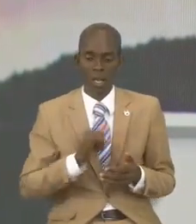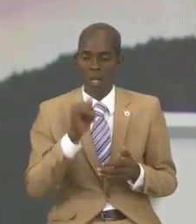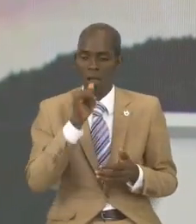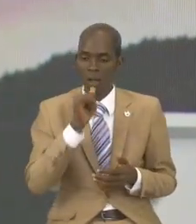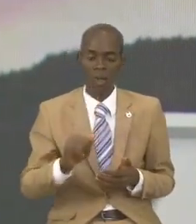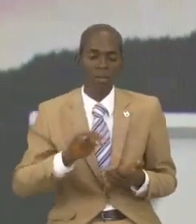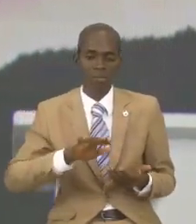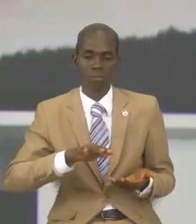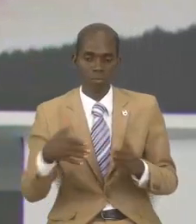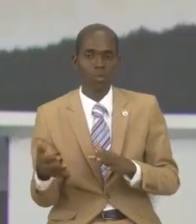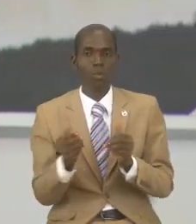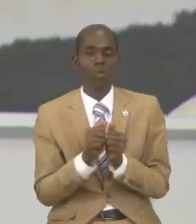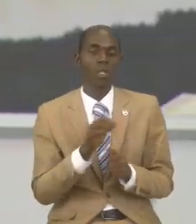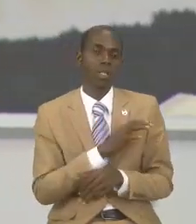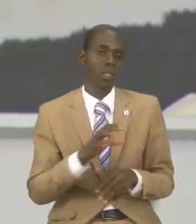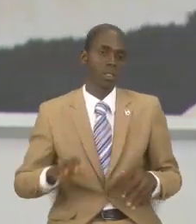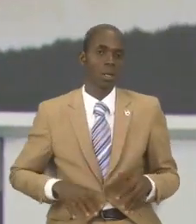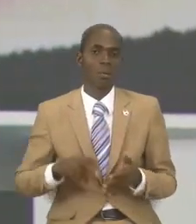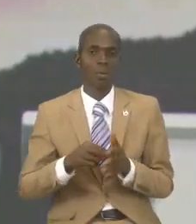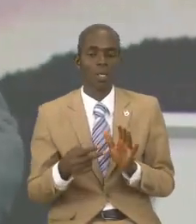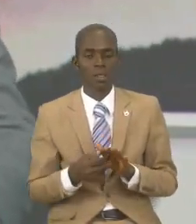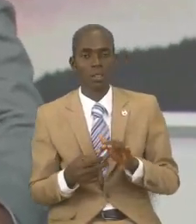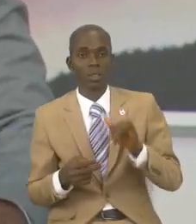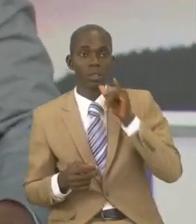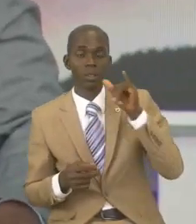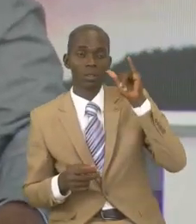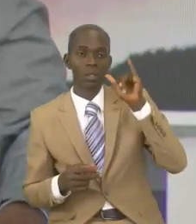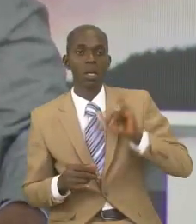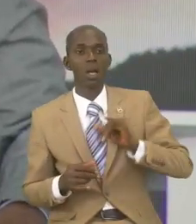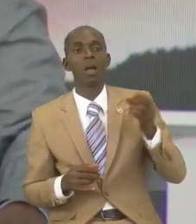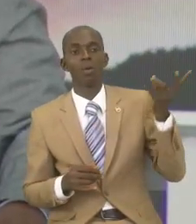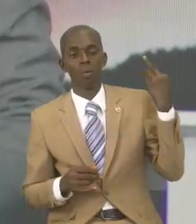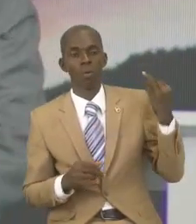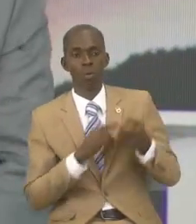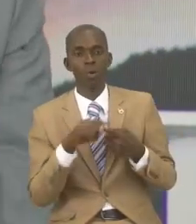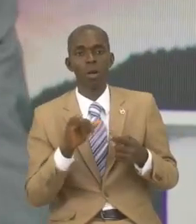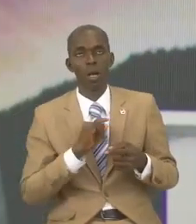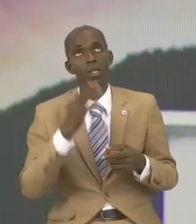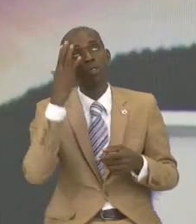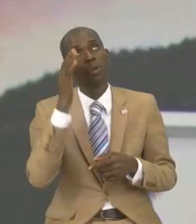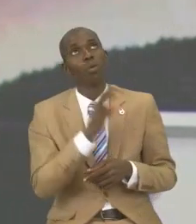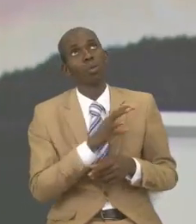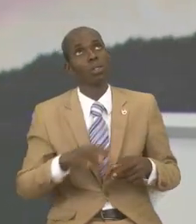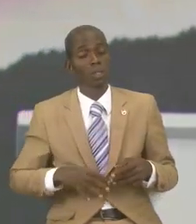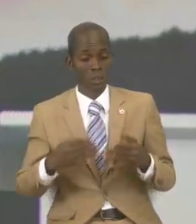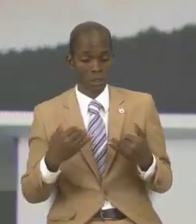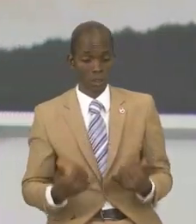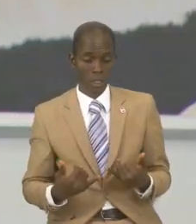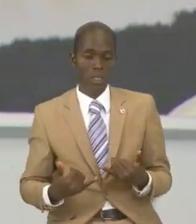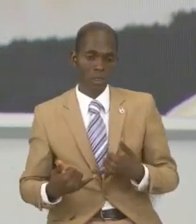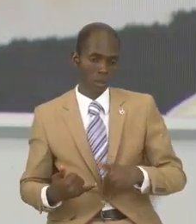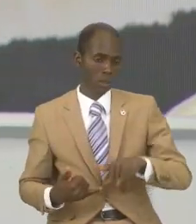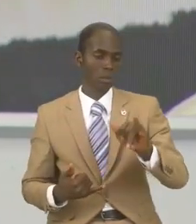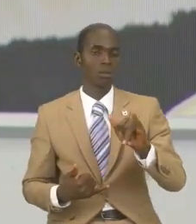more crucified now. But he said, yes, I was when I knew Christ. Until now,